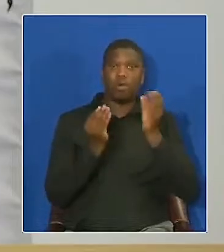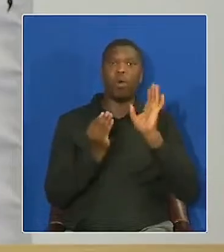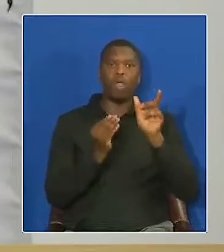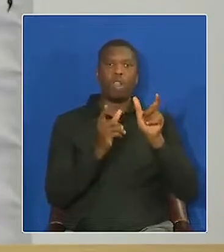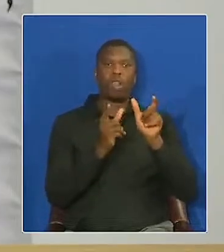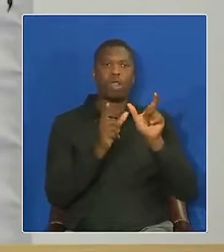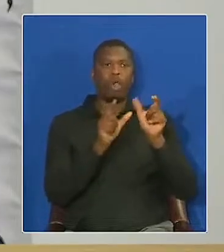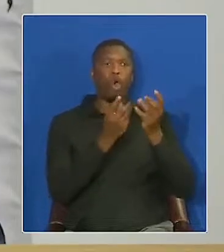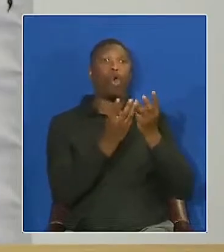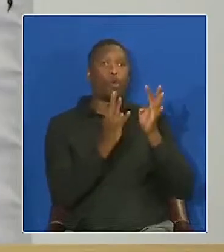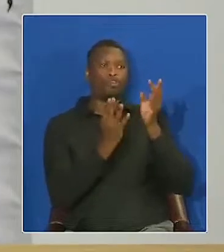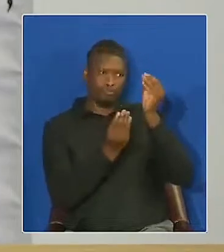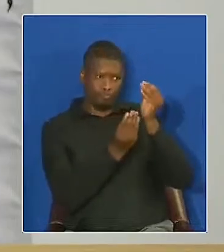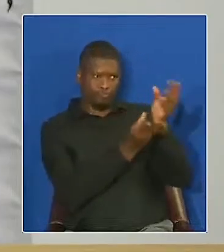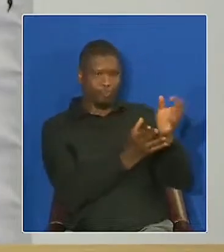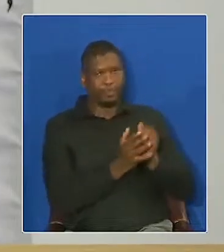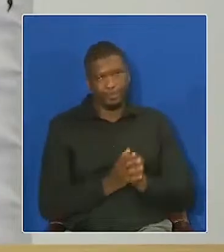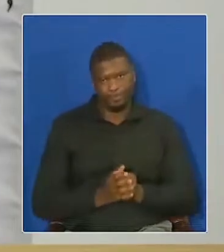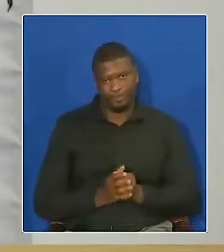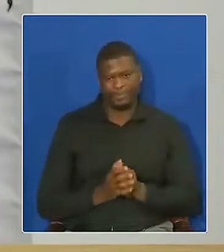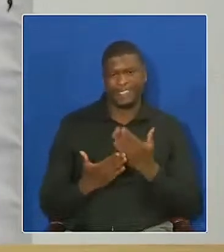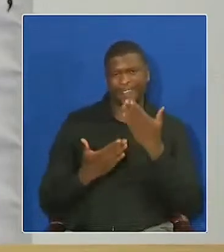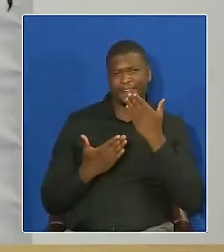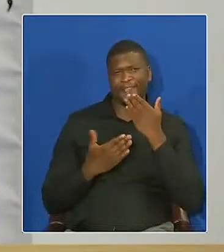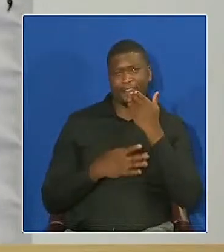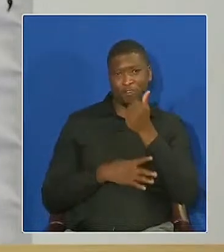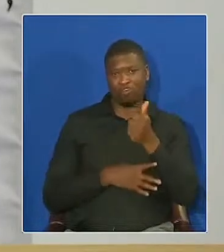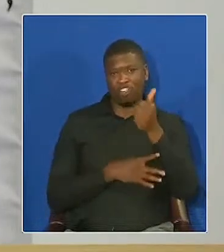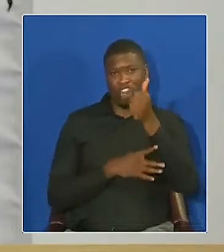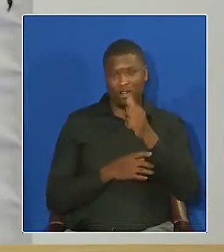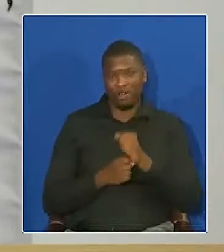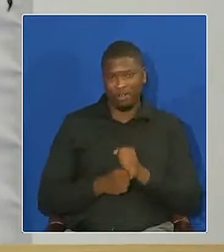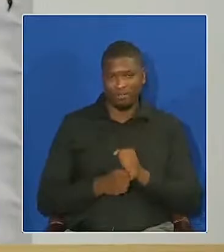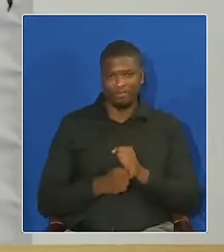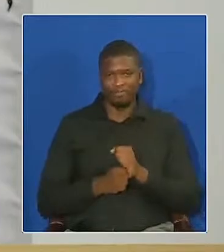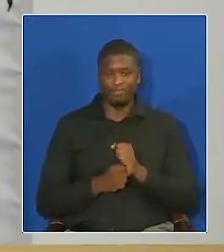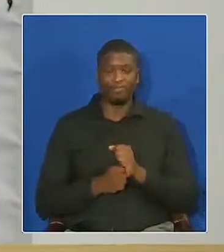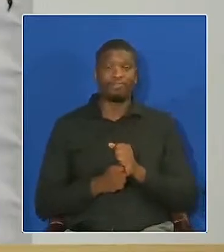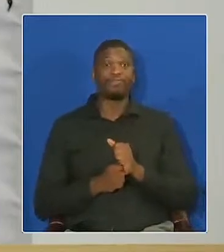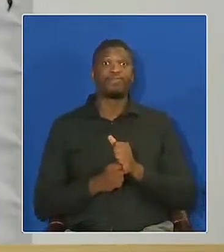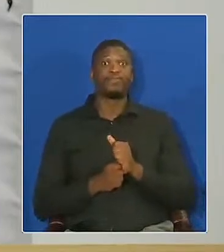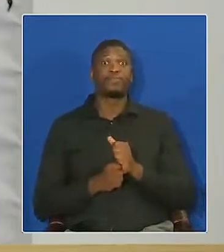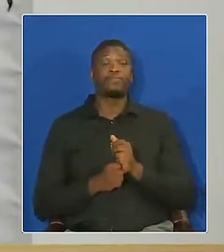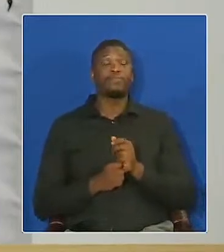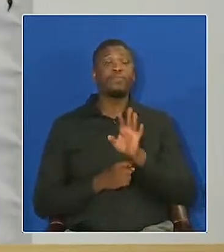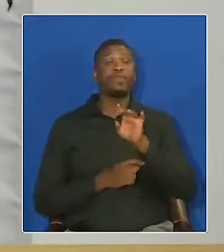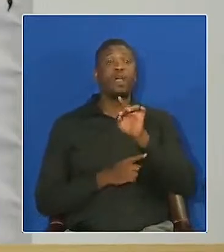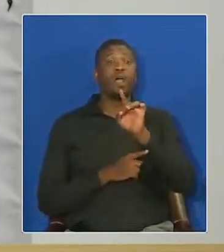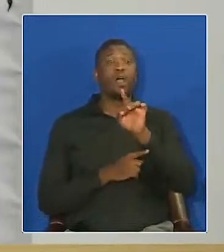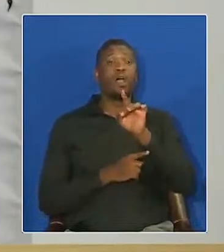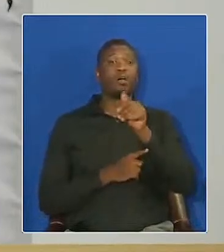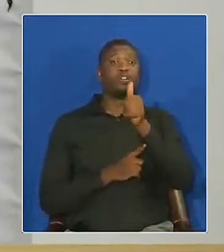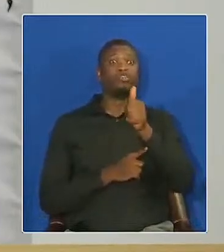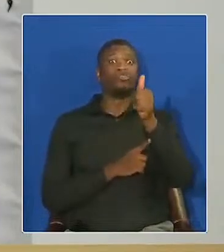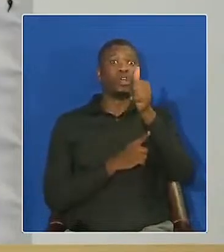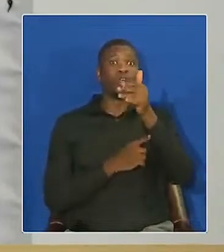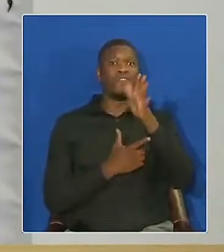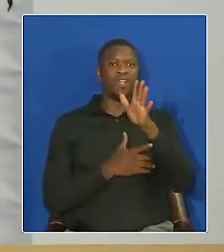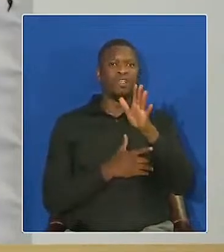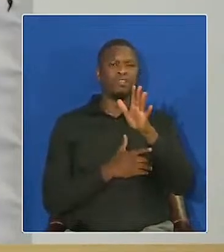be updated. Thank you, General. Thank you. General, you were asked earlier by